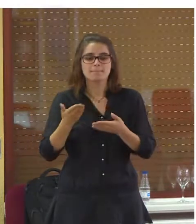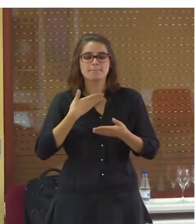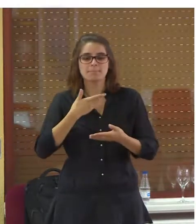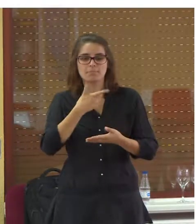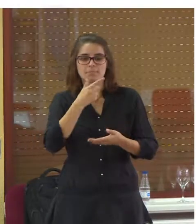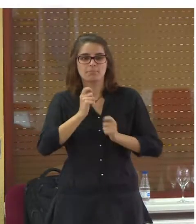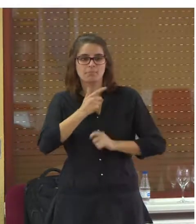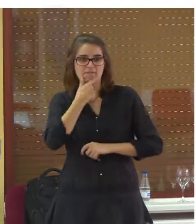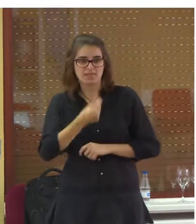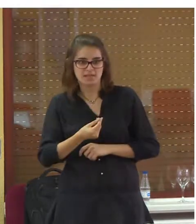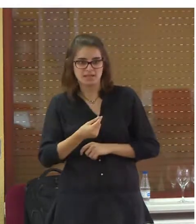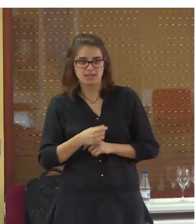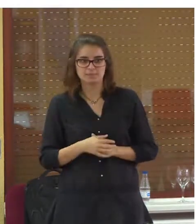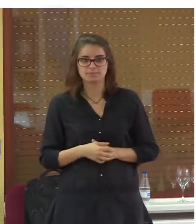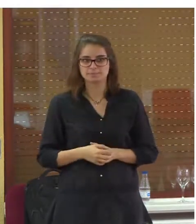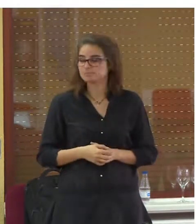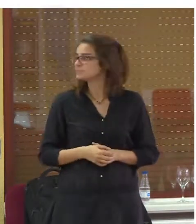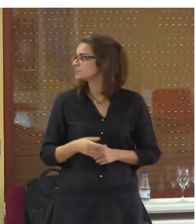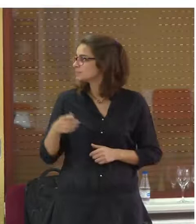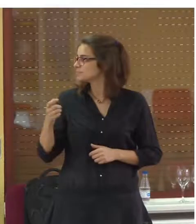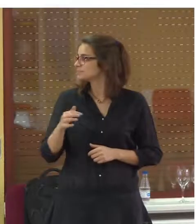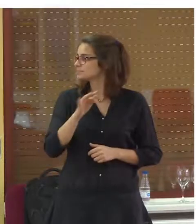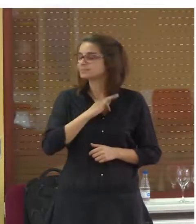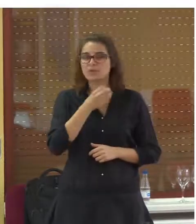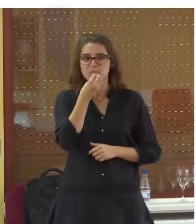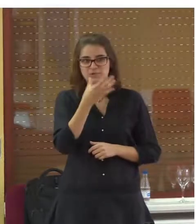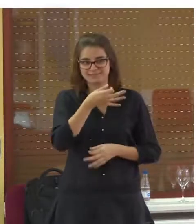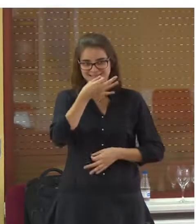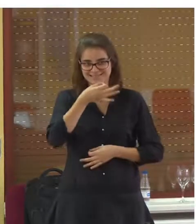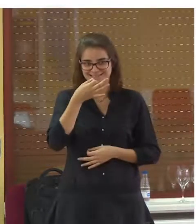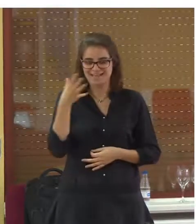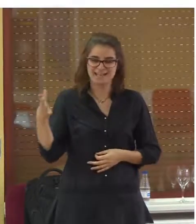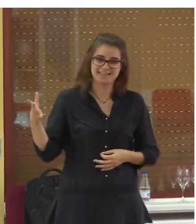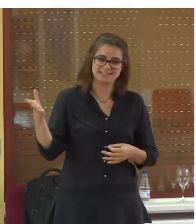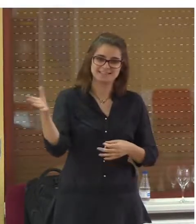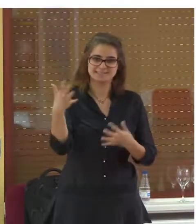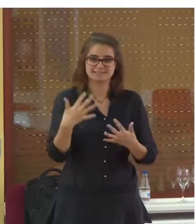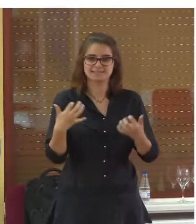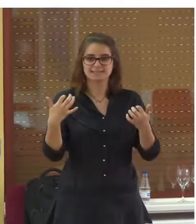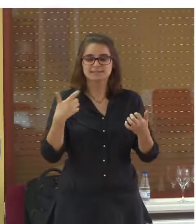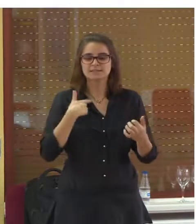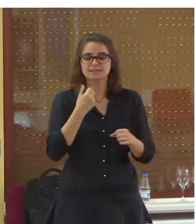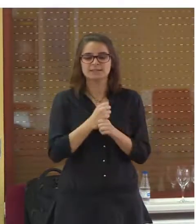project. It facilitates me. Thank you very much indeed. As